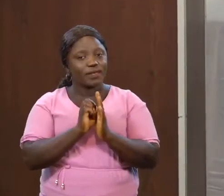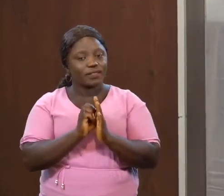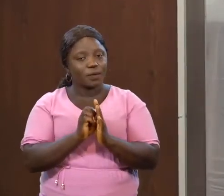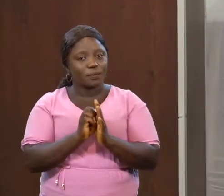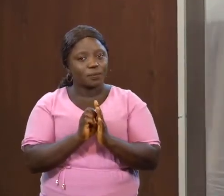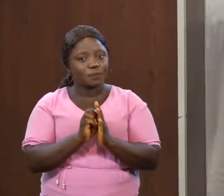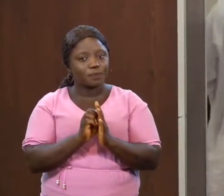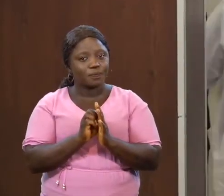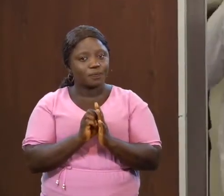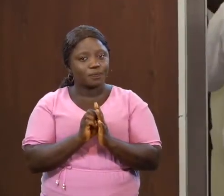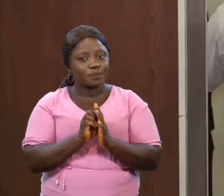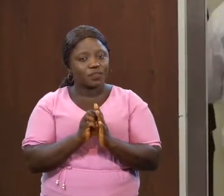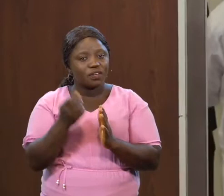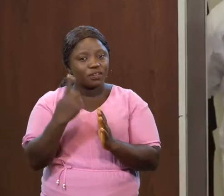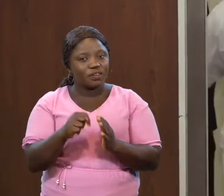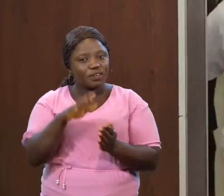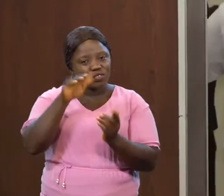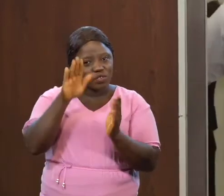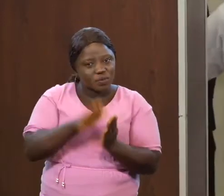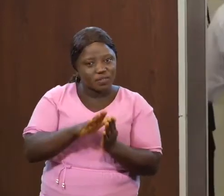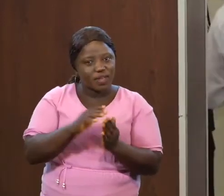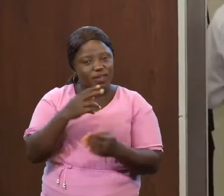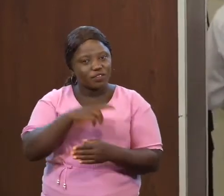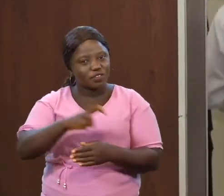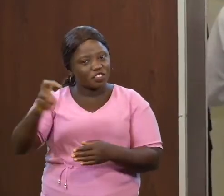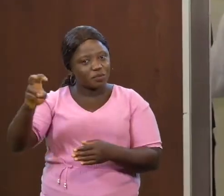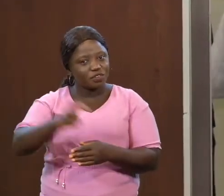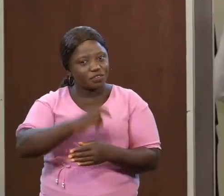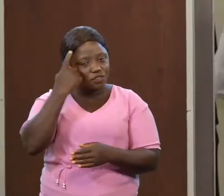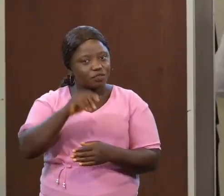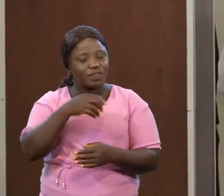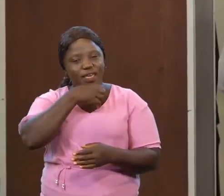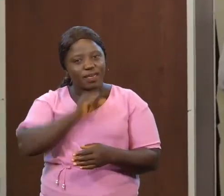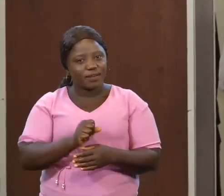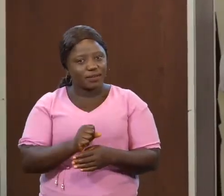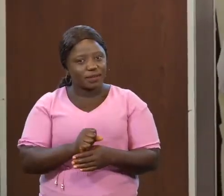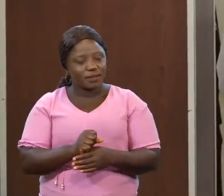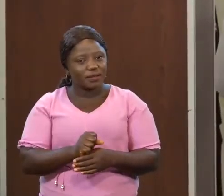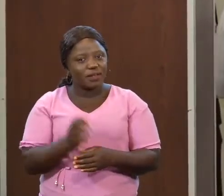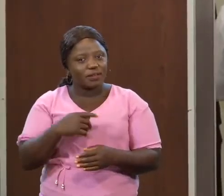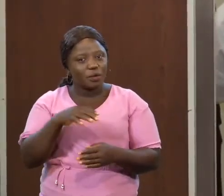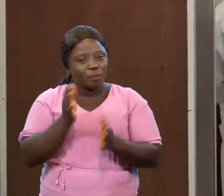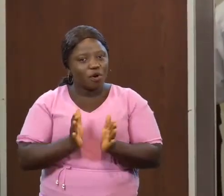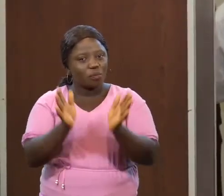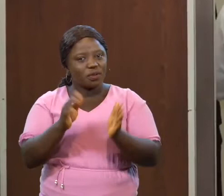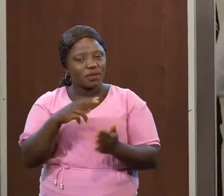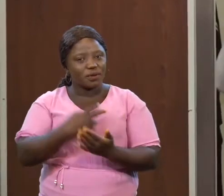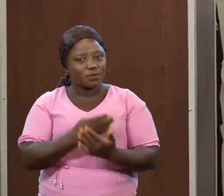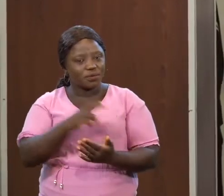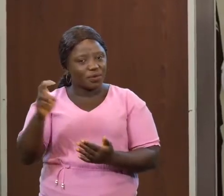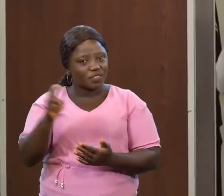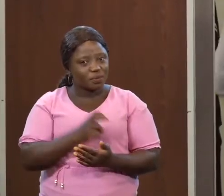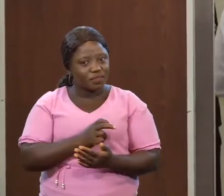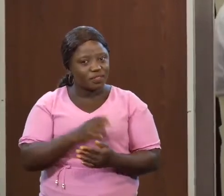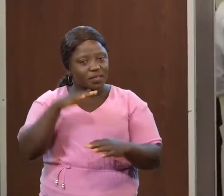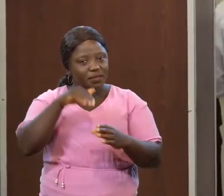example, the subsidized transportation for the elderly when they take public transport,